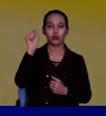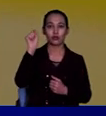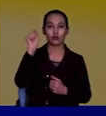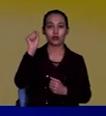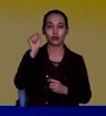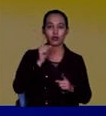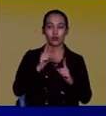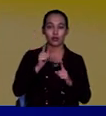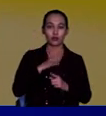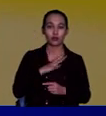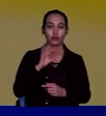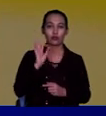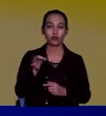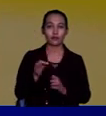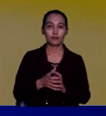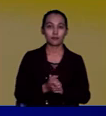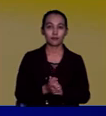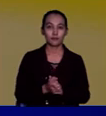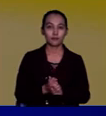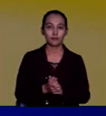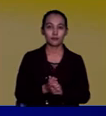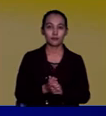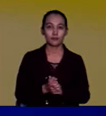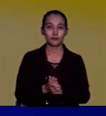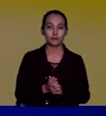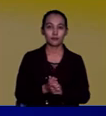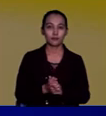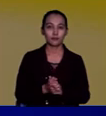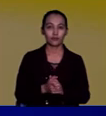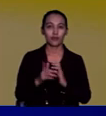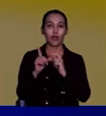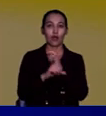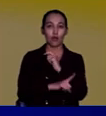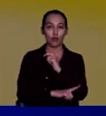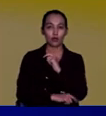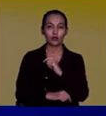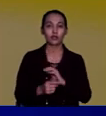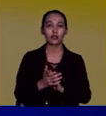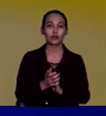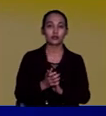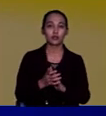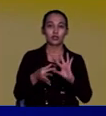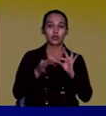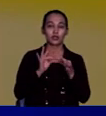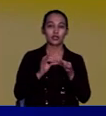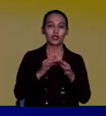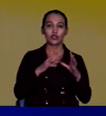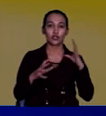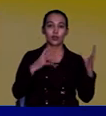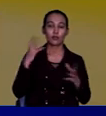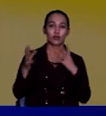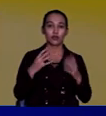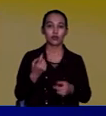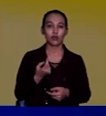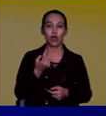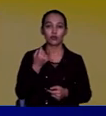masalda keltirilgan parcha. To'g'ri tasdiq. Va so'nggi parchamiz shamol biroz